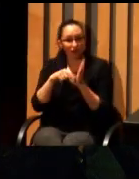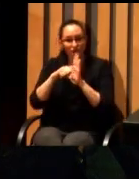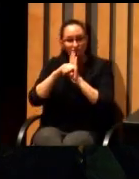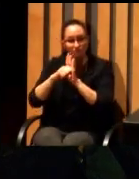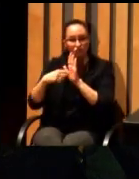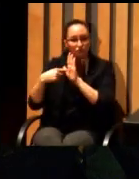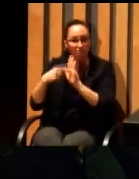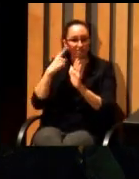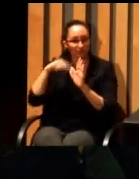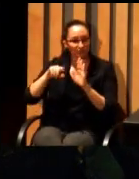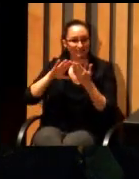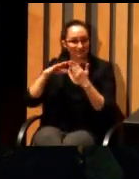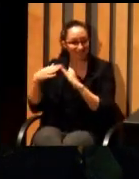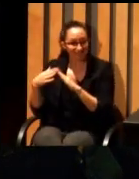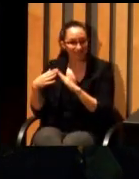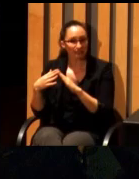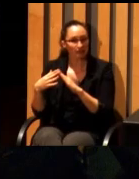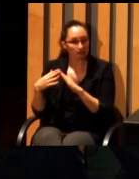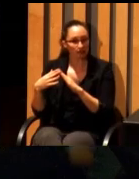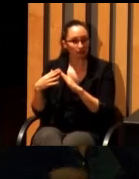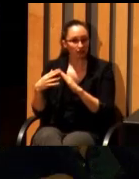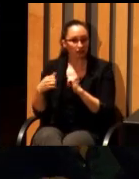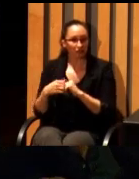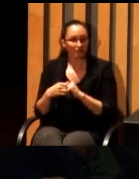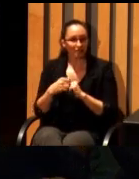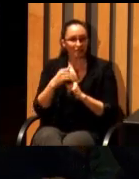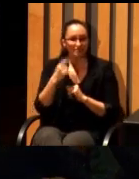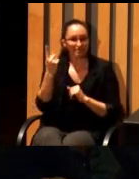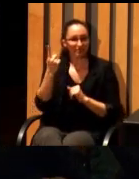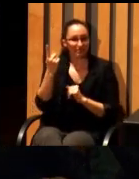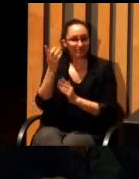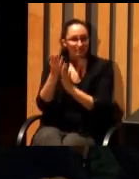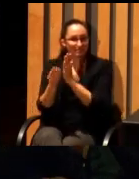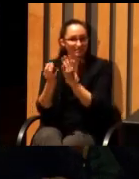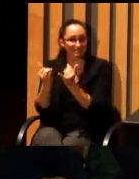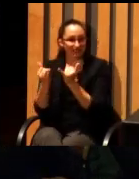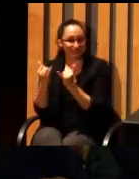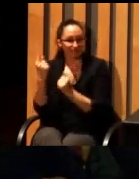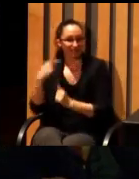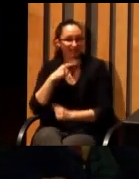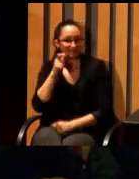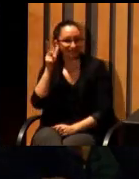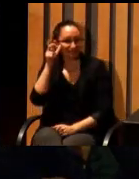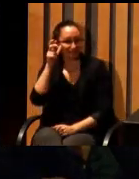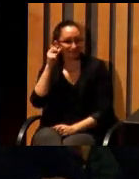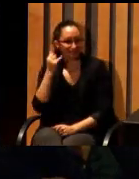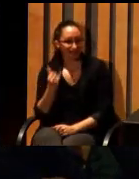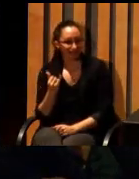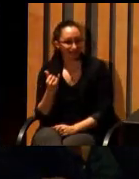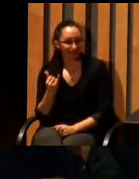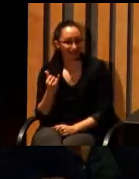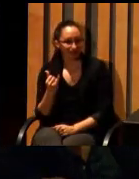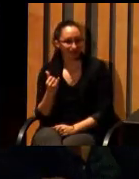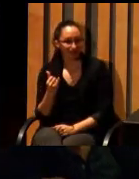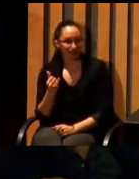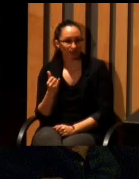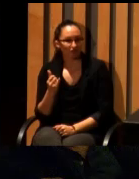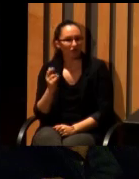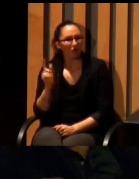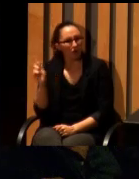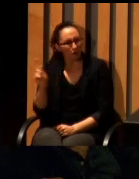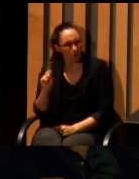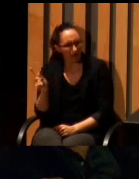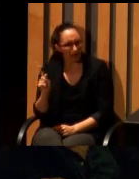But I think there's one ingredient that I haven't heard today at all, and that is, where are our tribal governments?